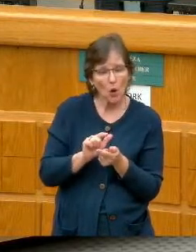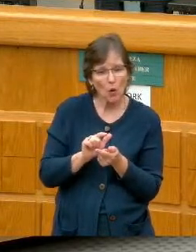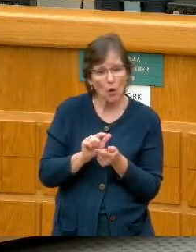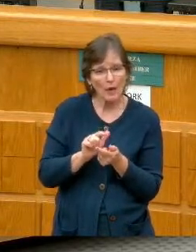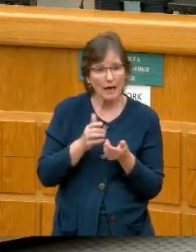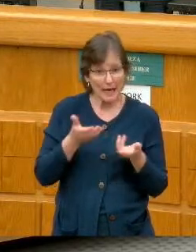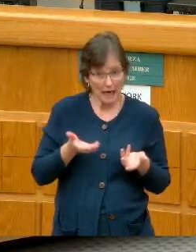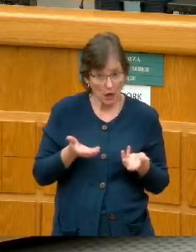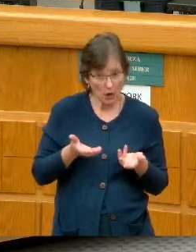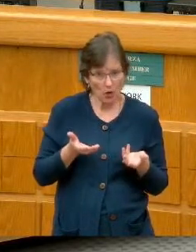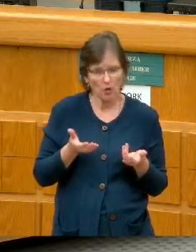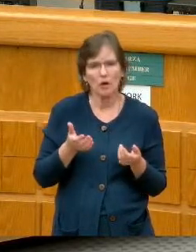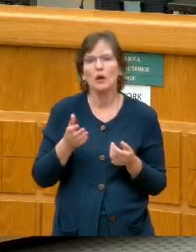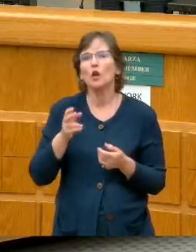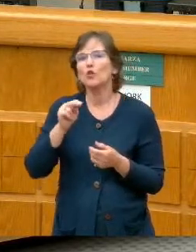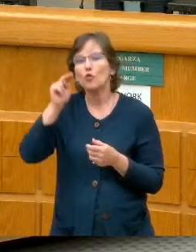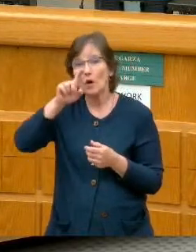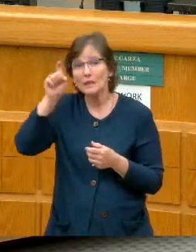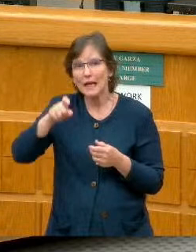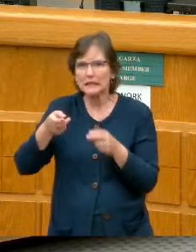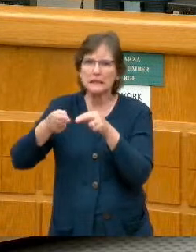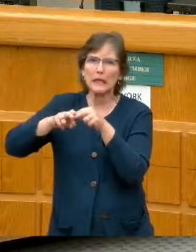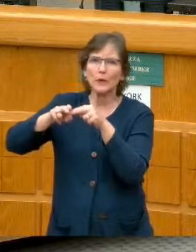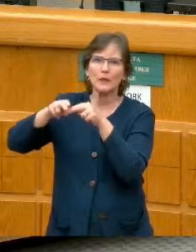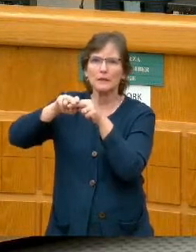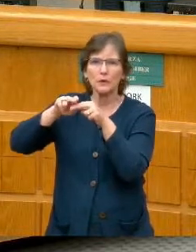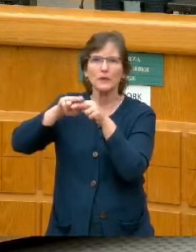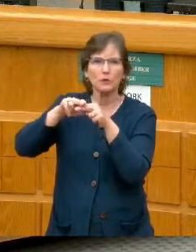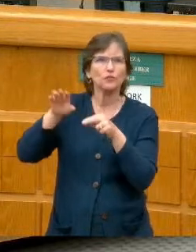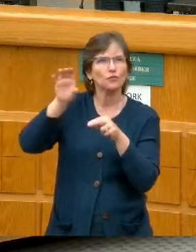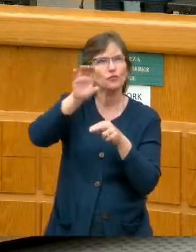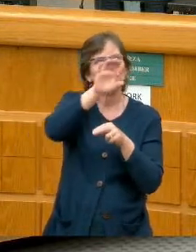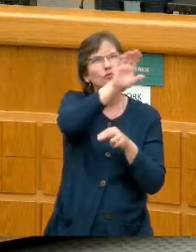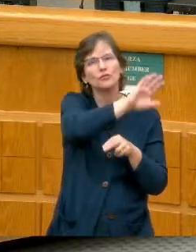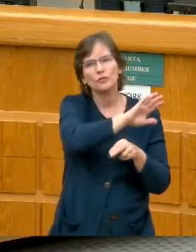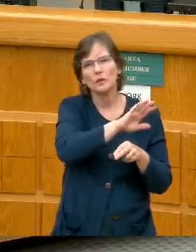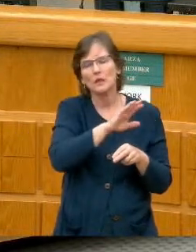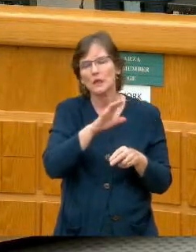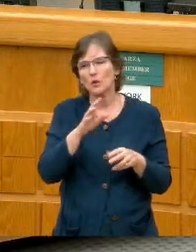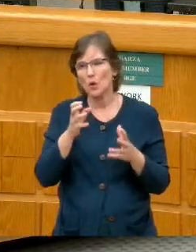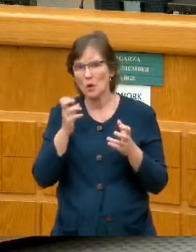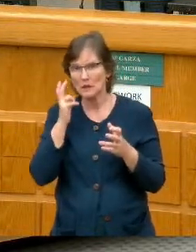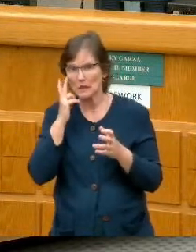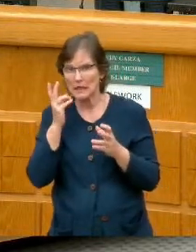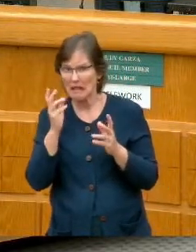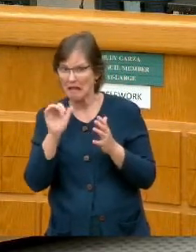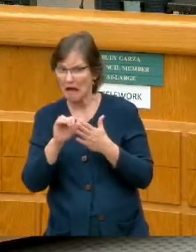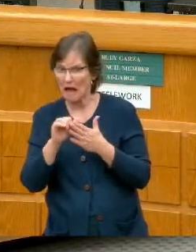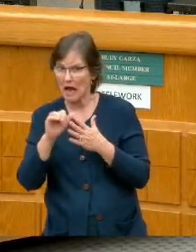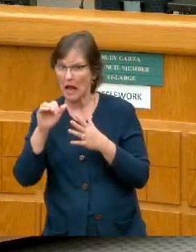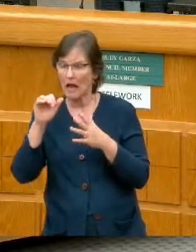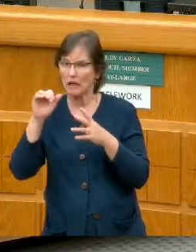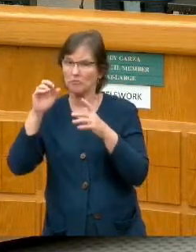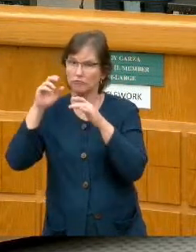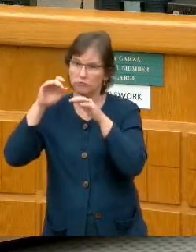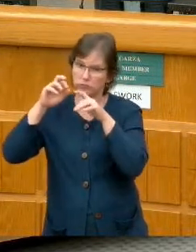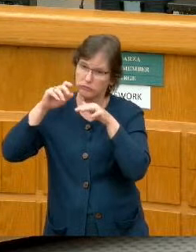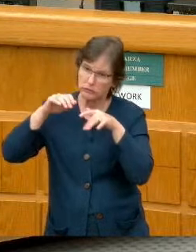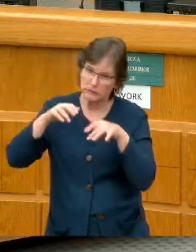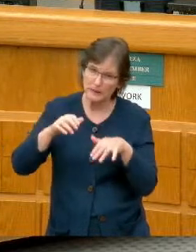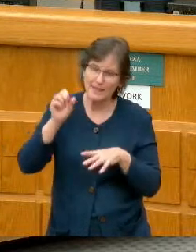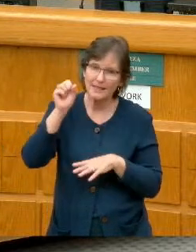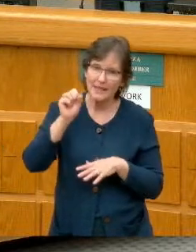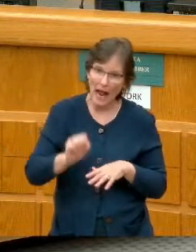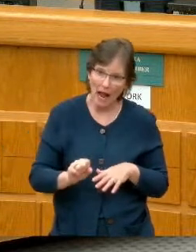this is something we want to watch. Do we see these increasing patterns of cases creep farther down south to where we are in the